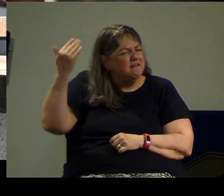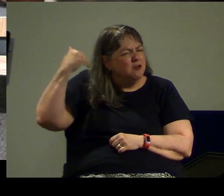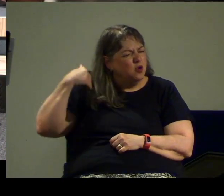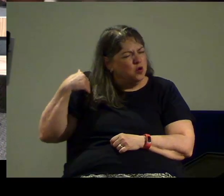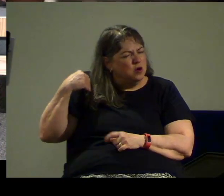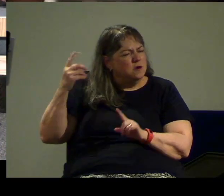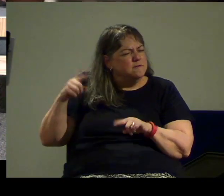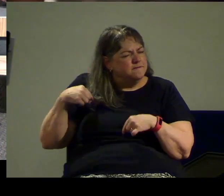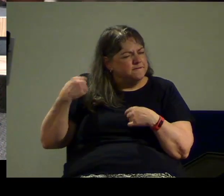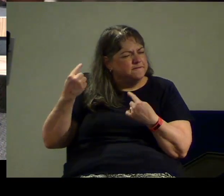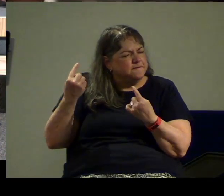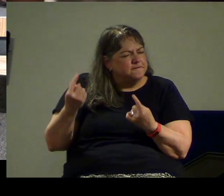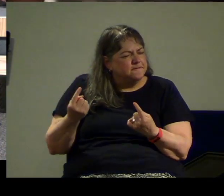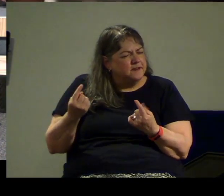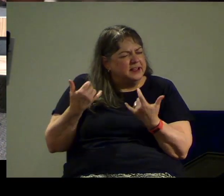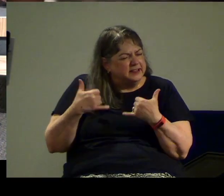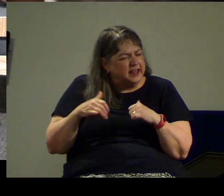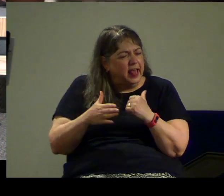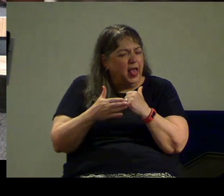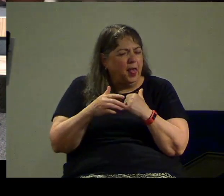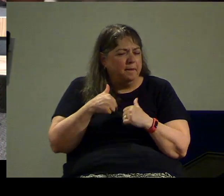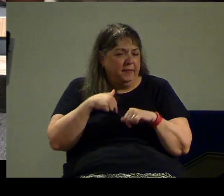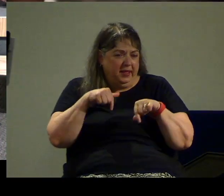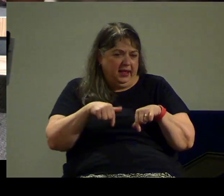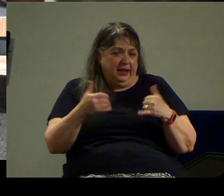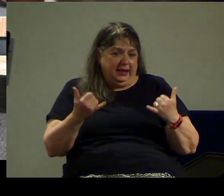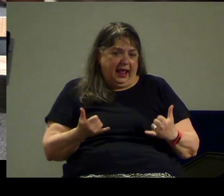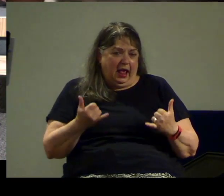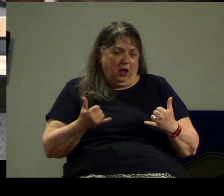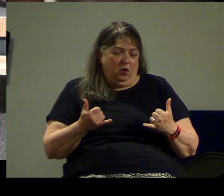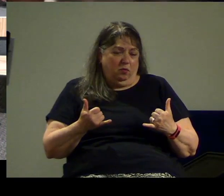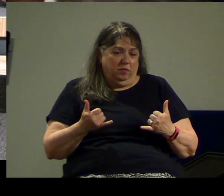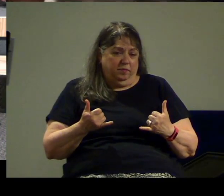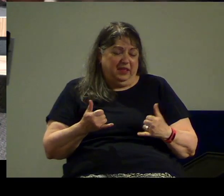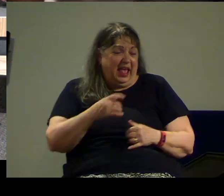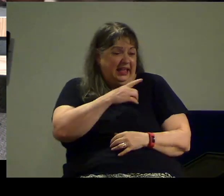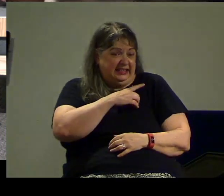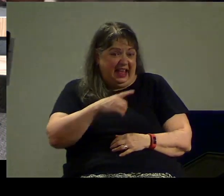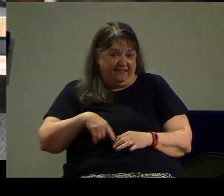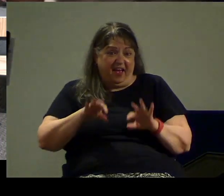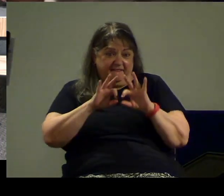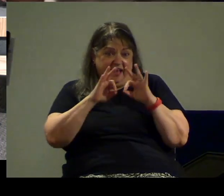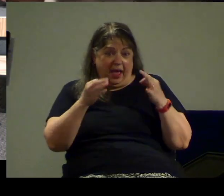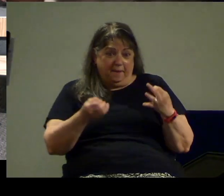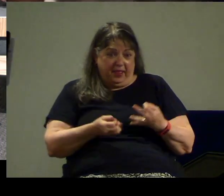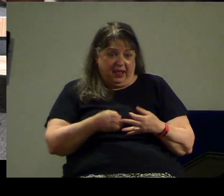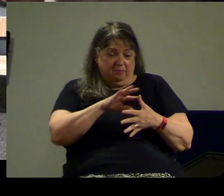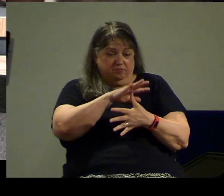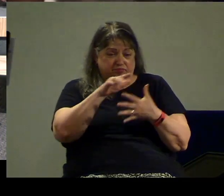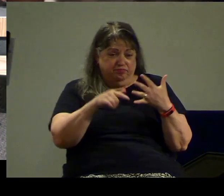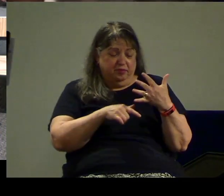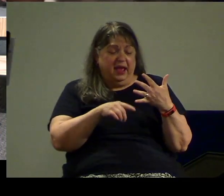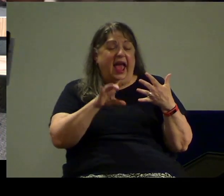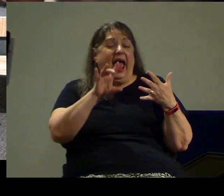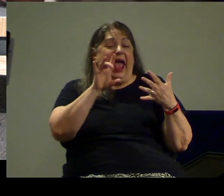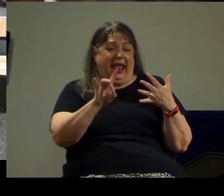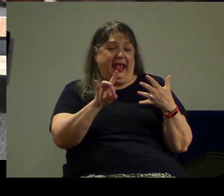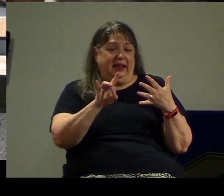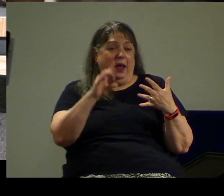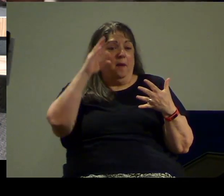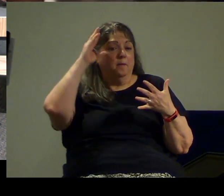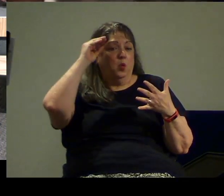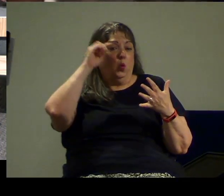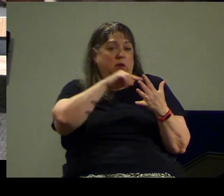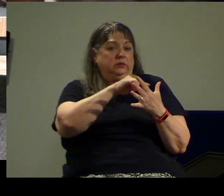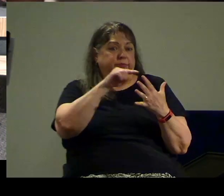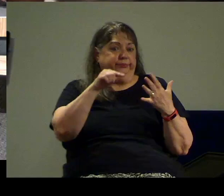And then remember when David, the youngest of seven brothers, when they were all out in the army, they all went to battle, and David was